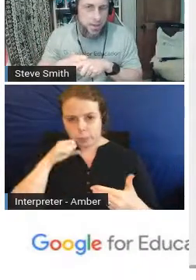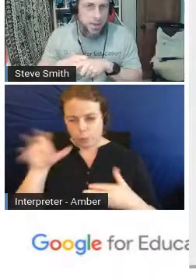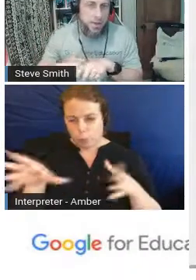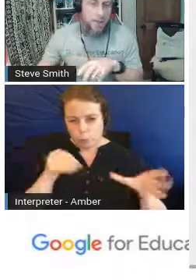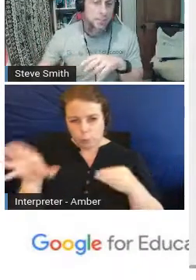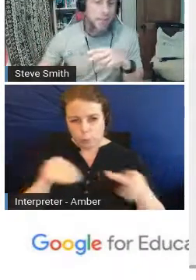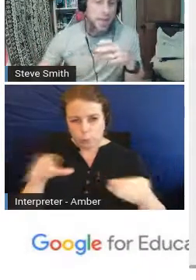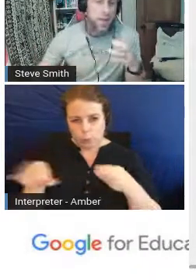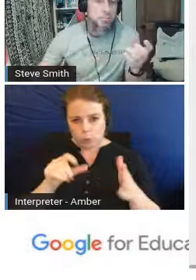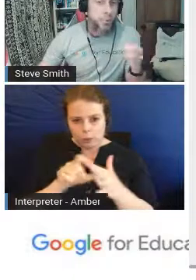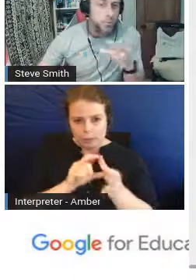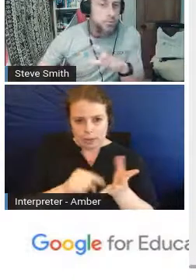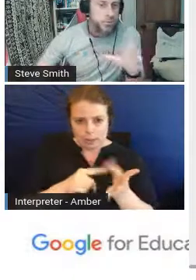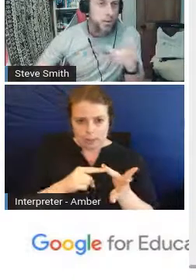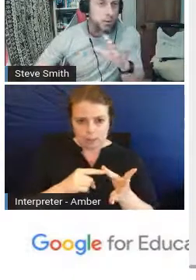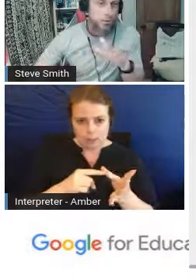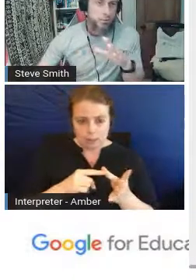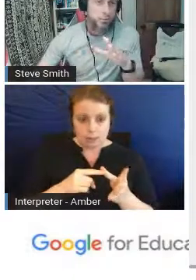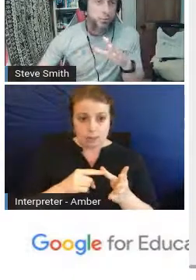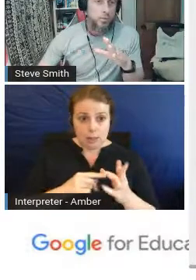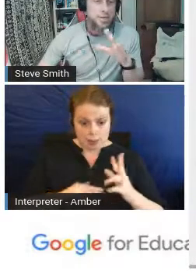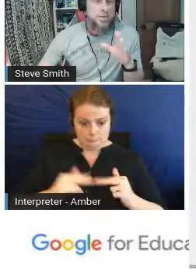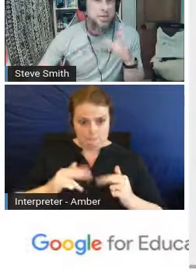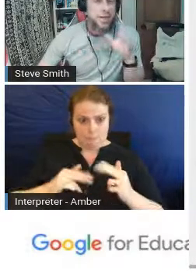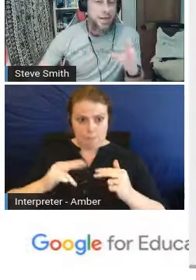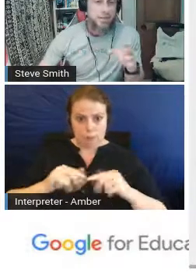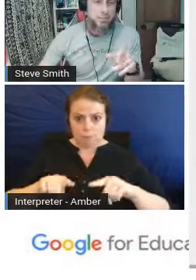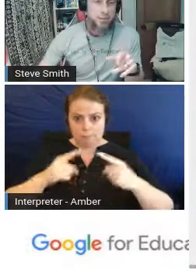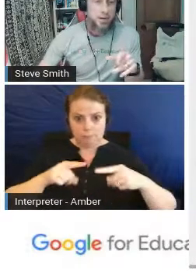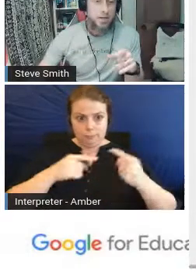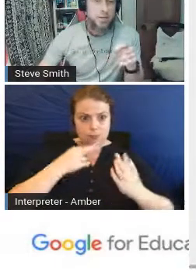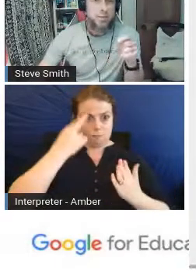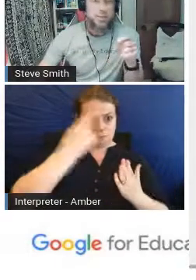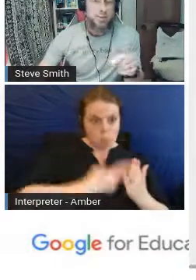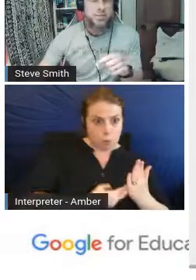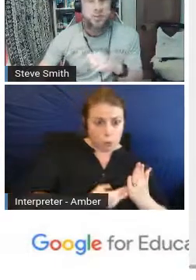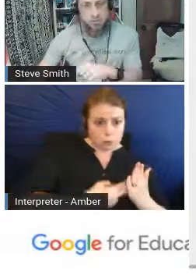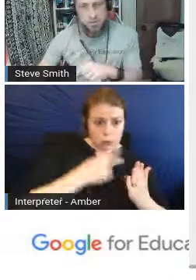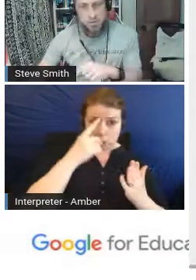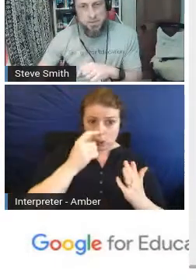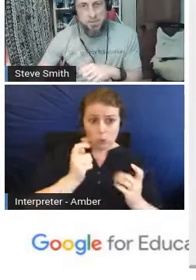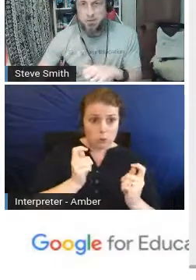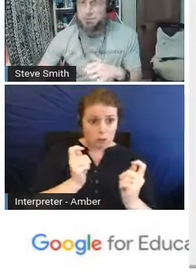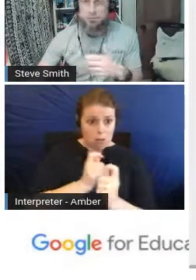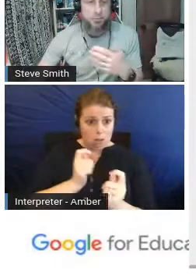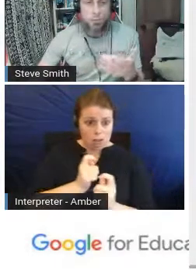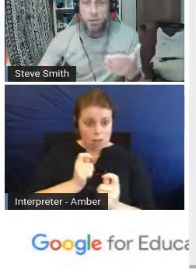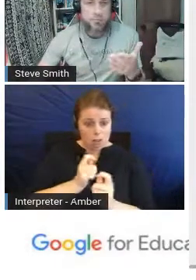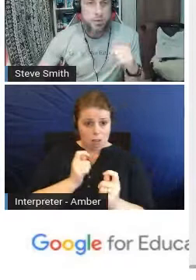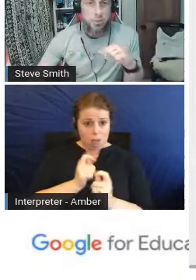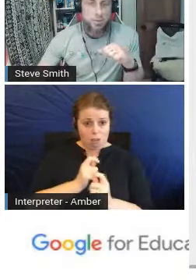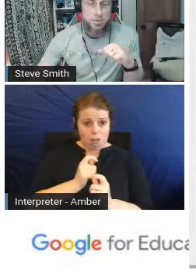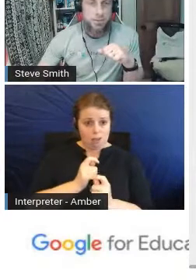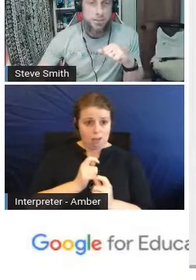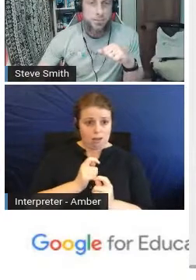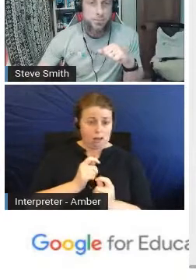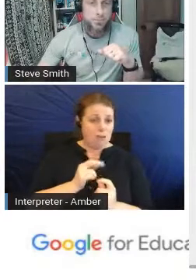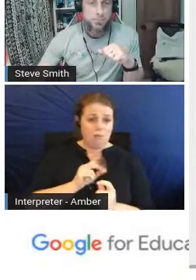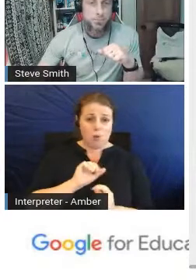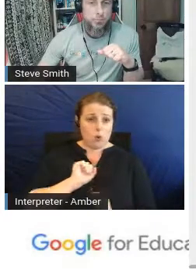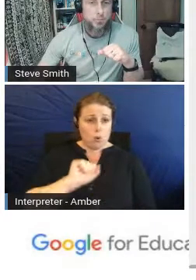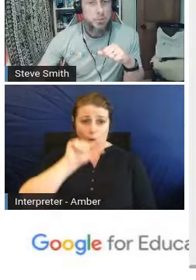see, and it builds me a whole lot of reports. Now you can customize each one of these for whatever you want to